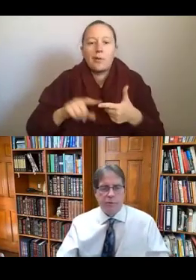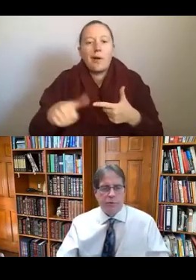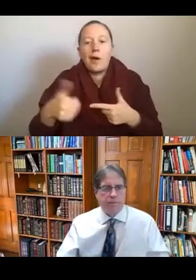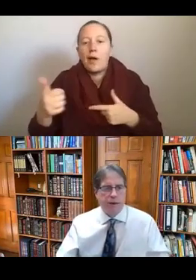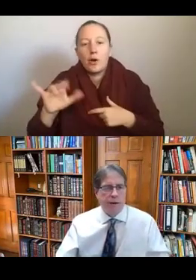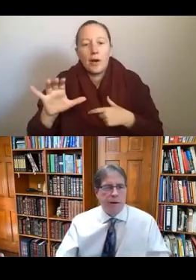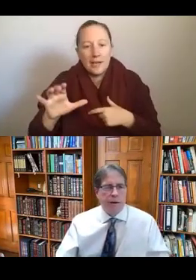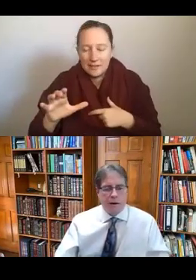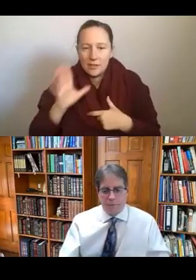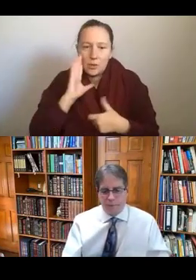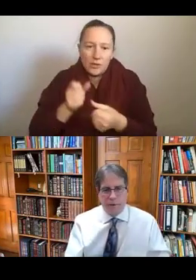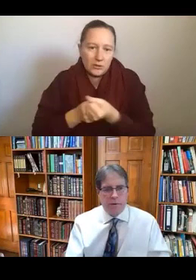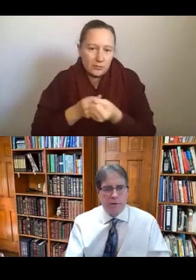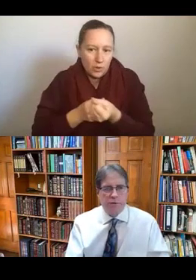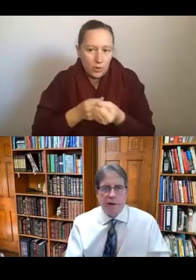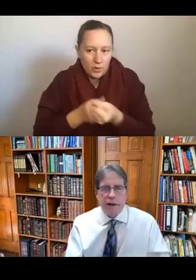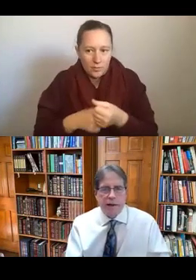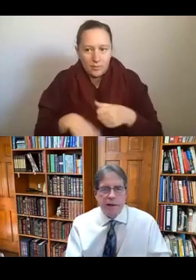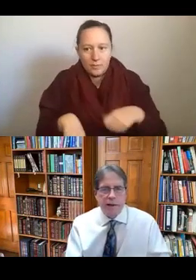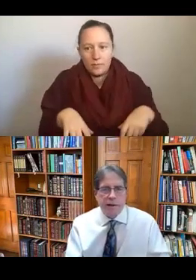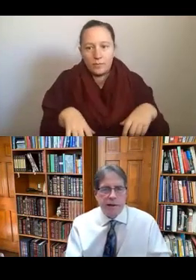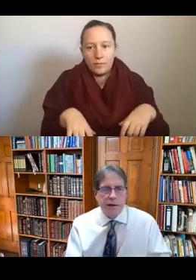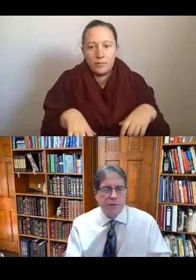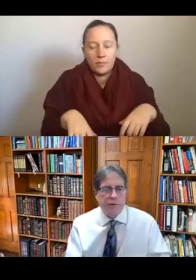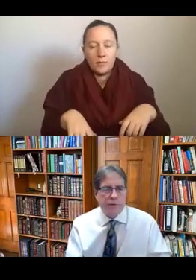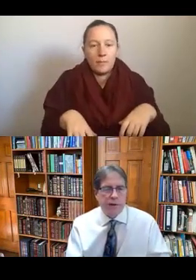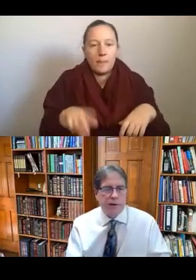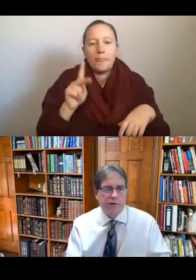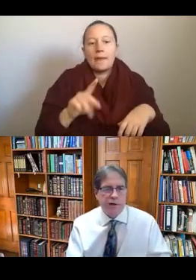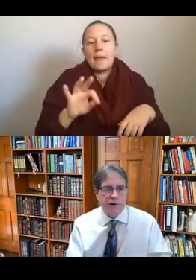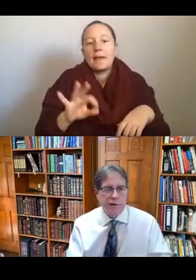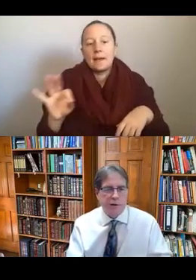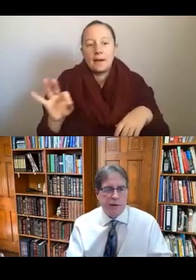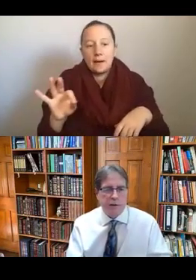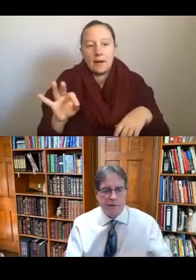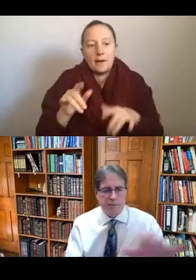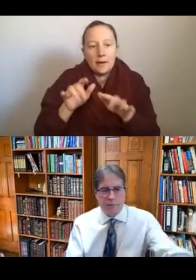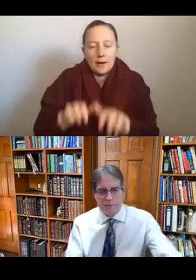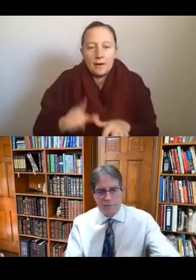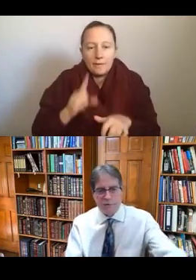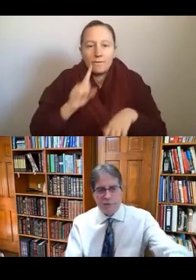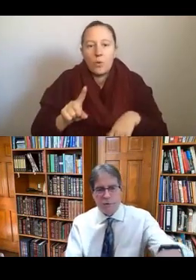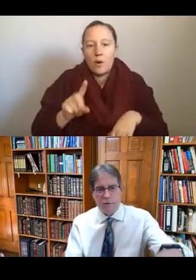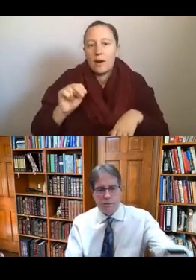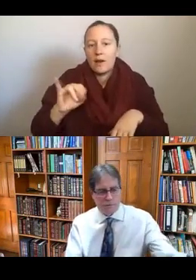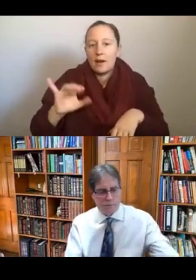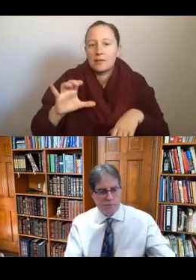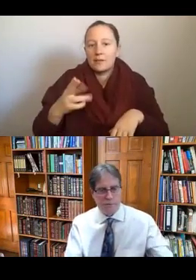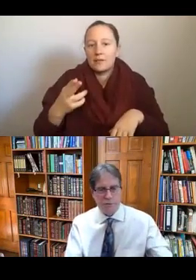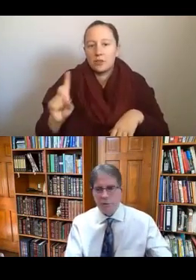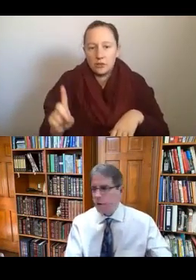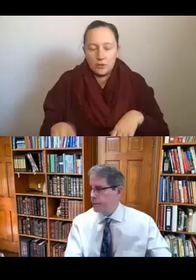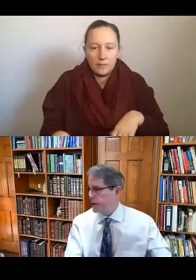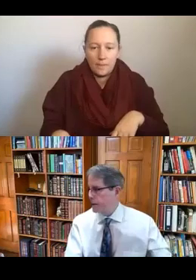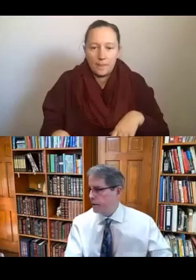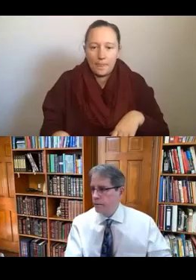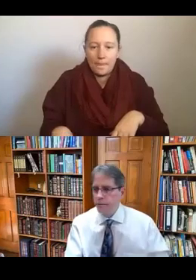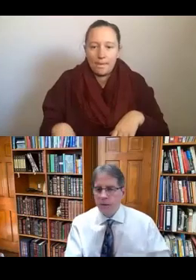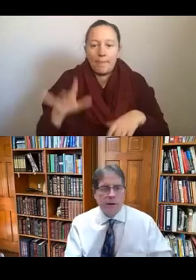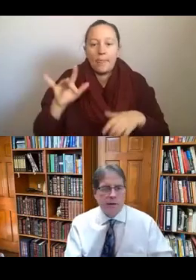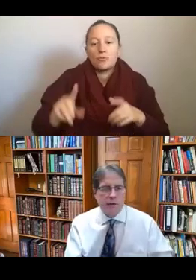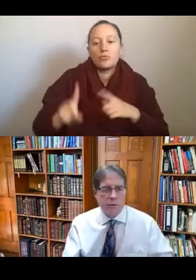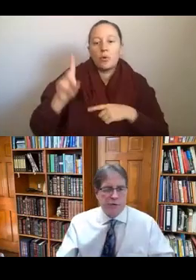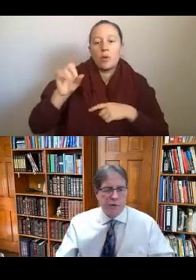institutes support. Here's the K99 entry for NICHD, and if you scroll up or